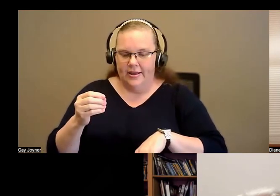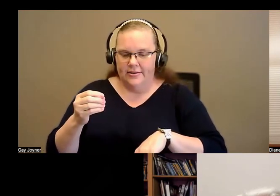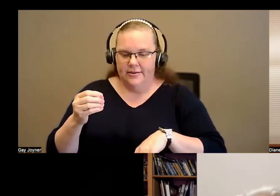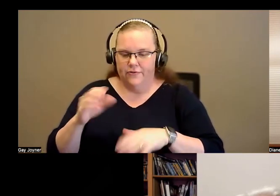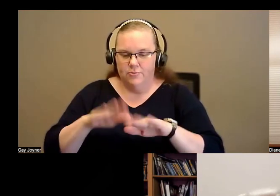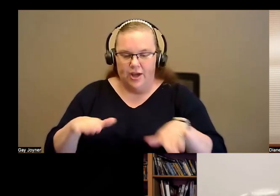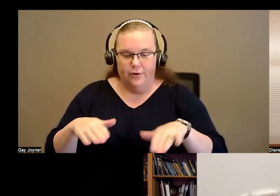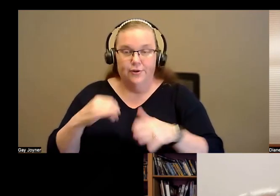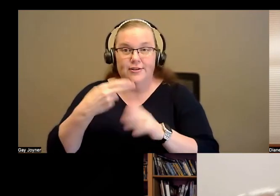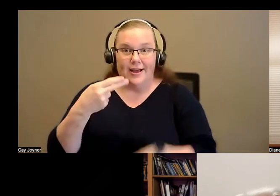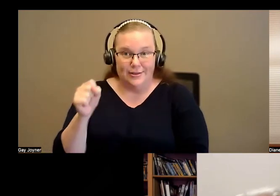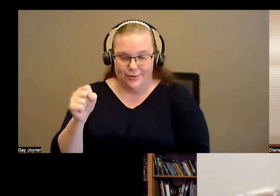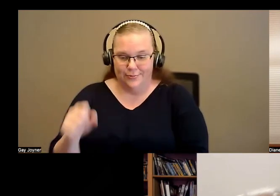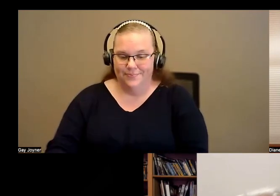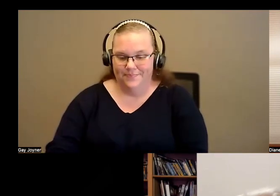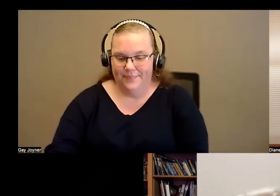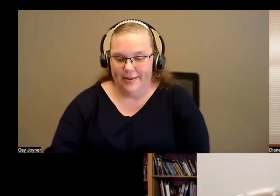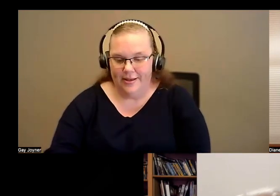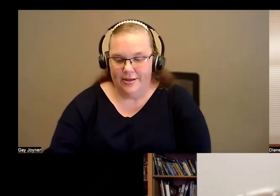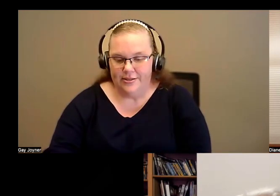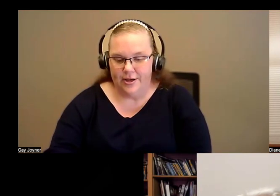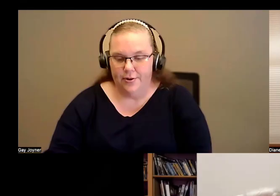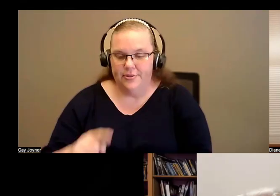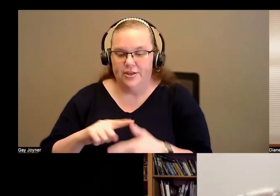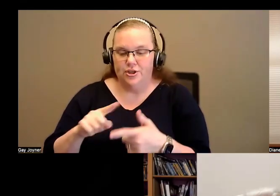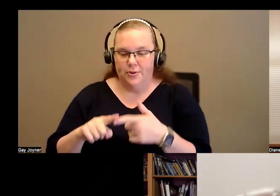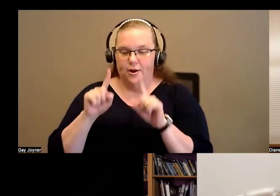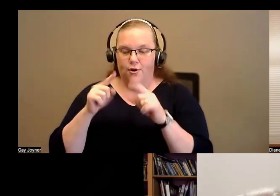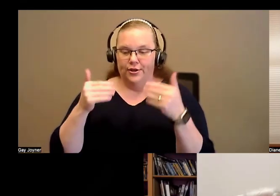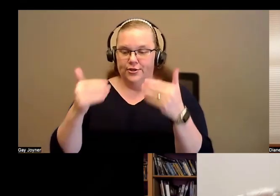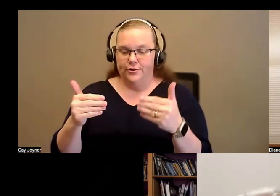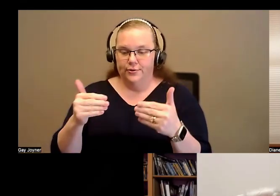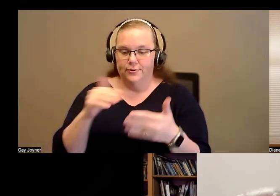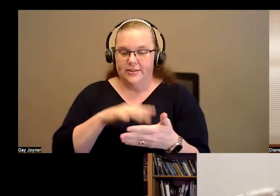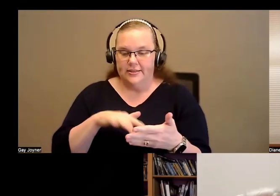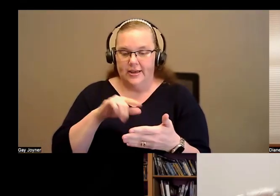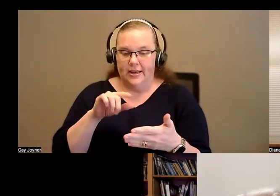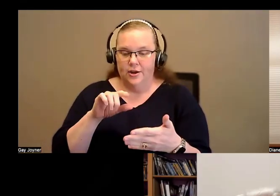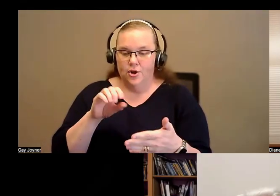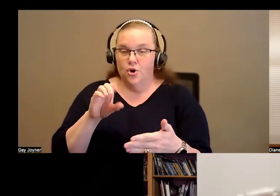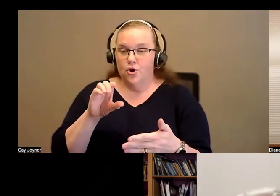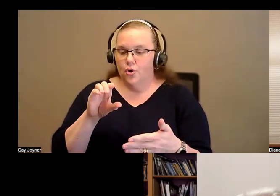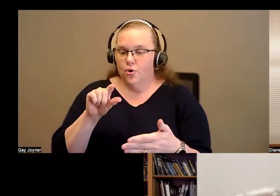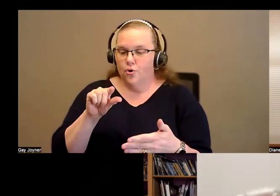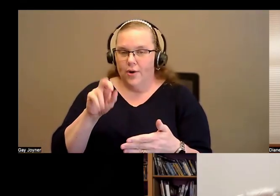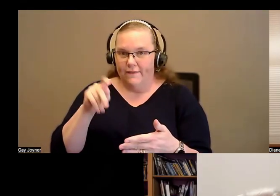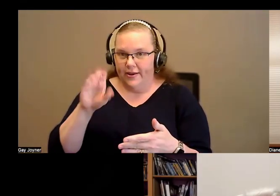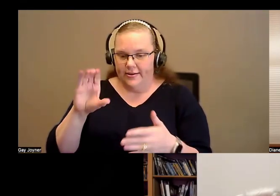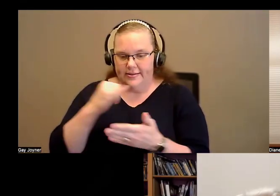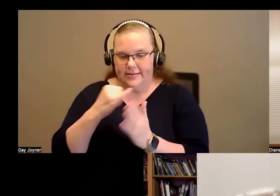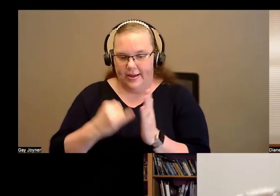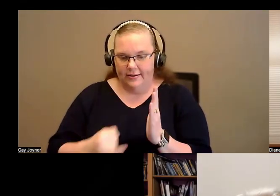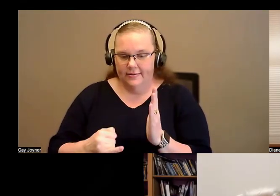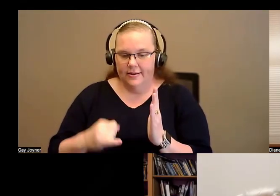wow. and from childhood to high school. So then she went on to study